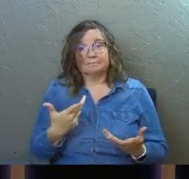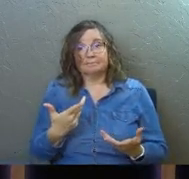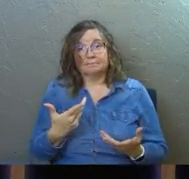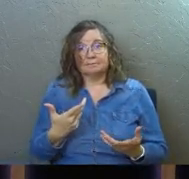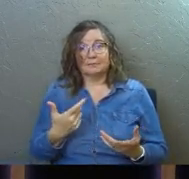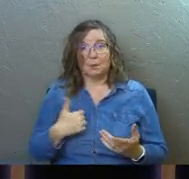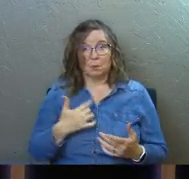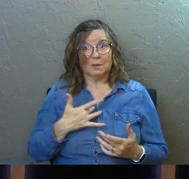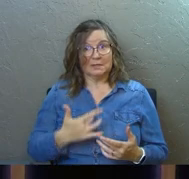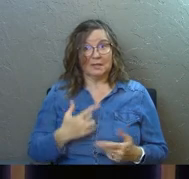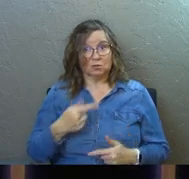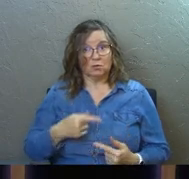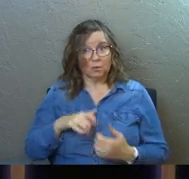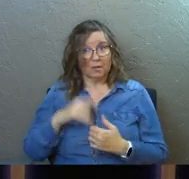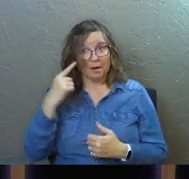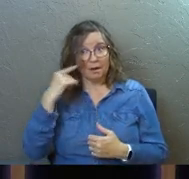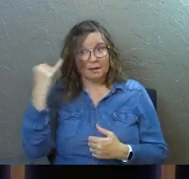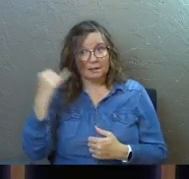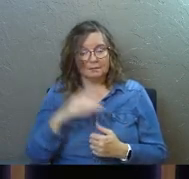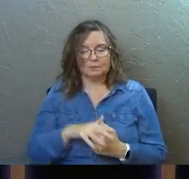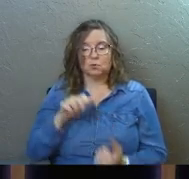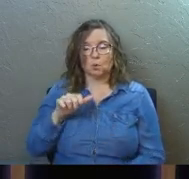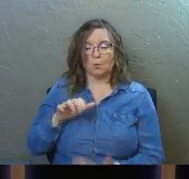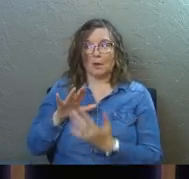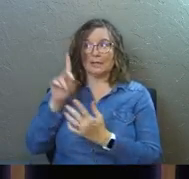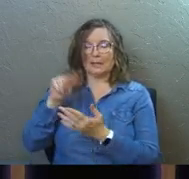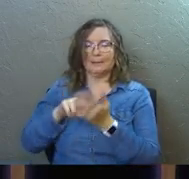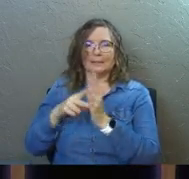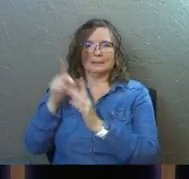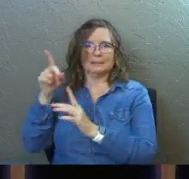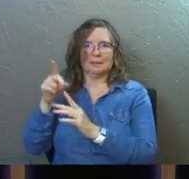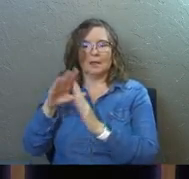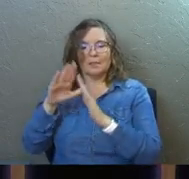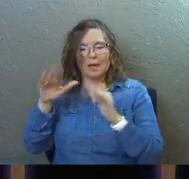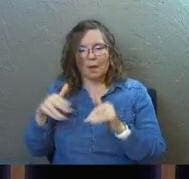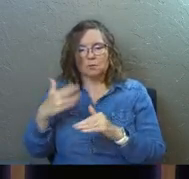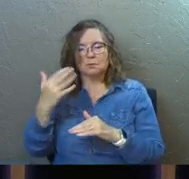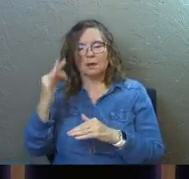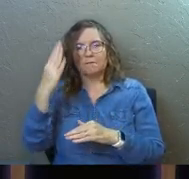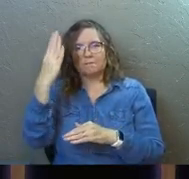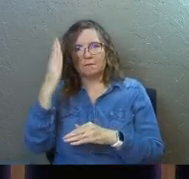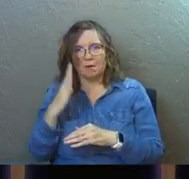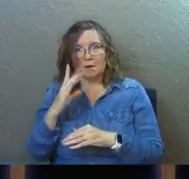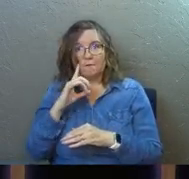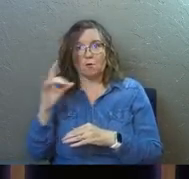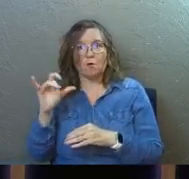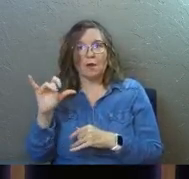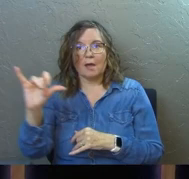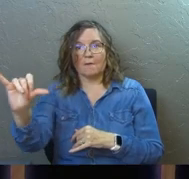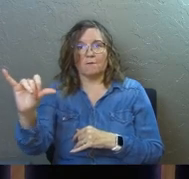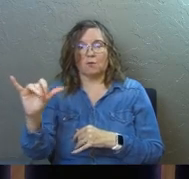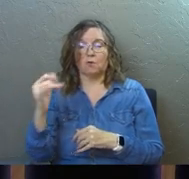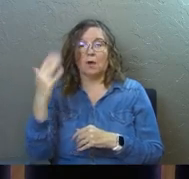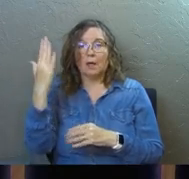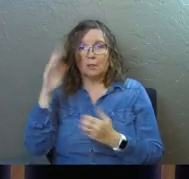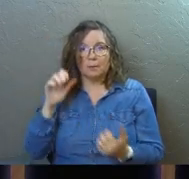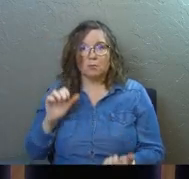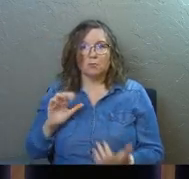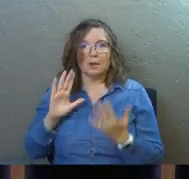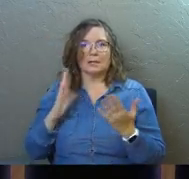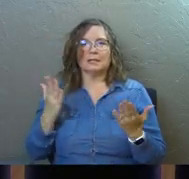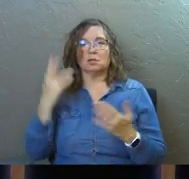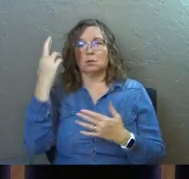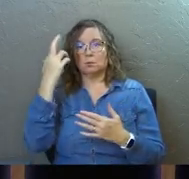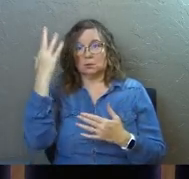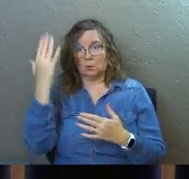The presence. The presence is what I believe he really means. The house of God forever, the presence. And